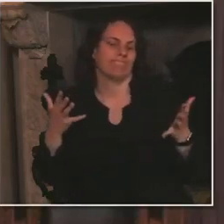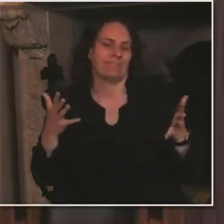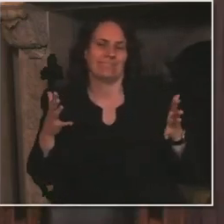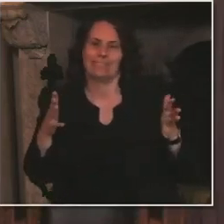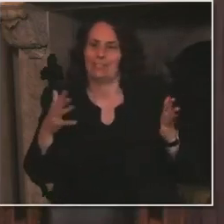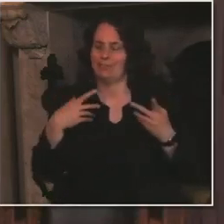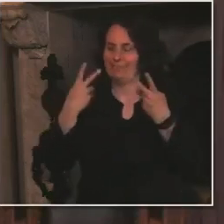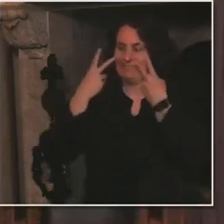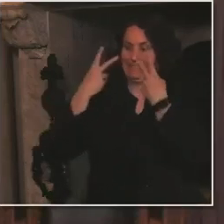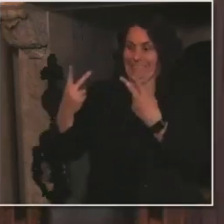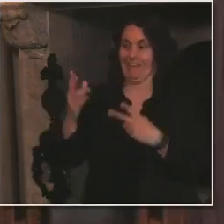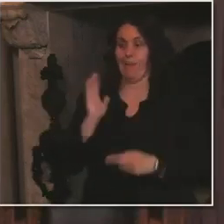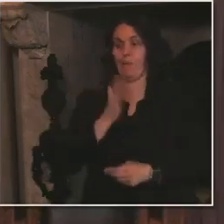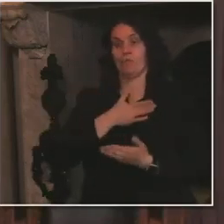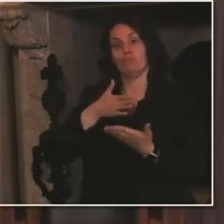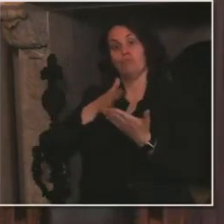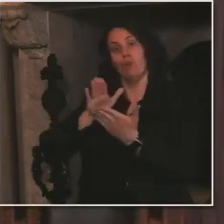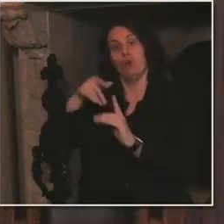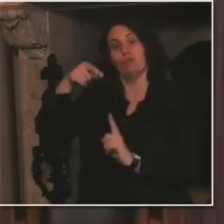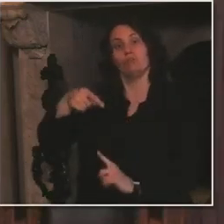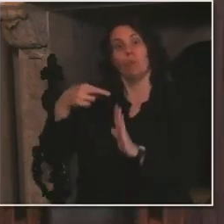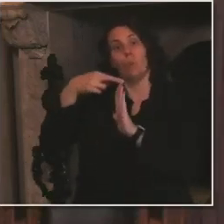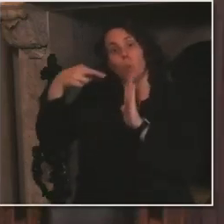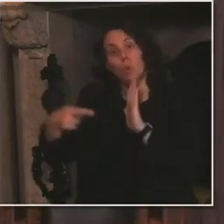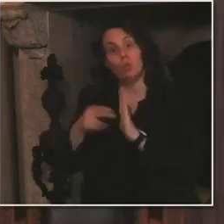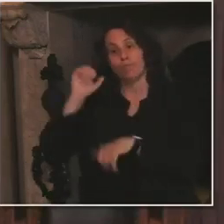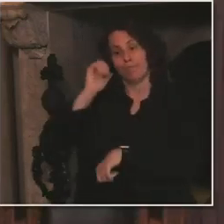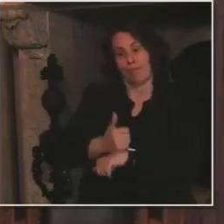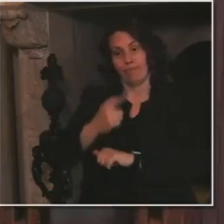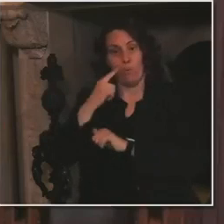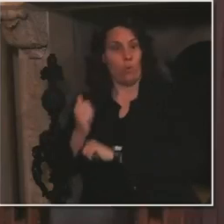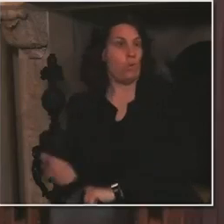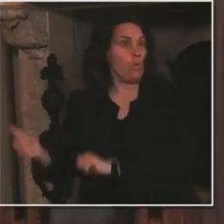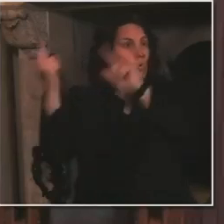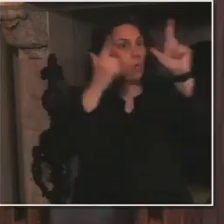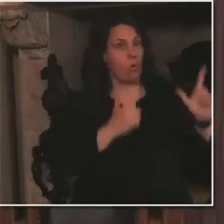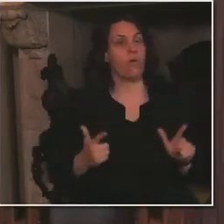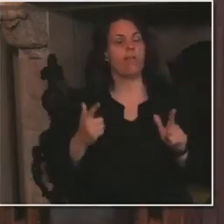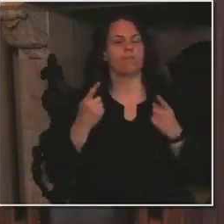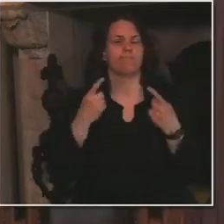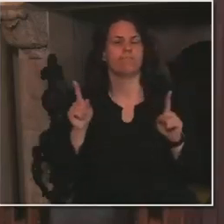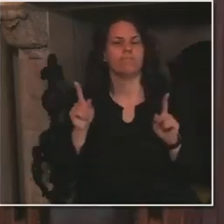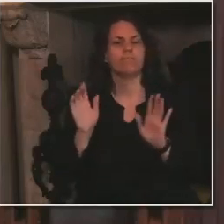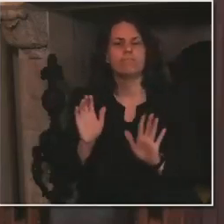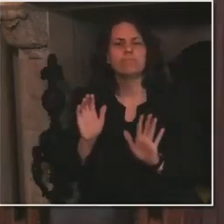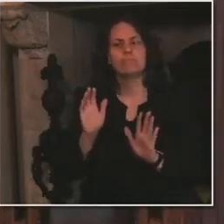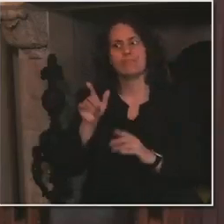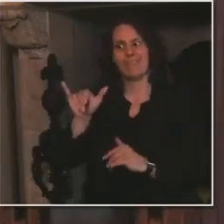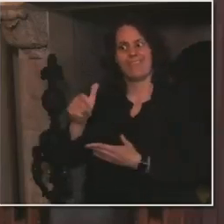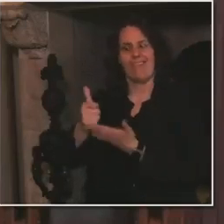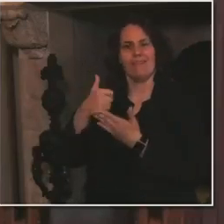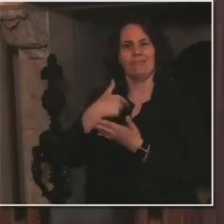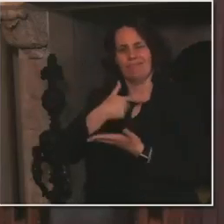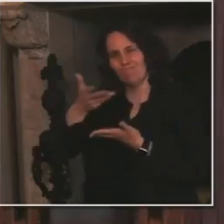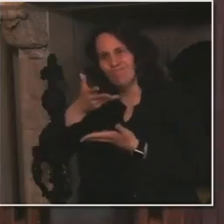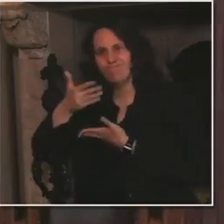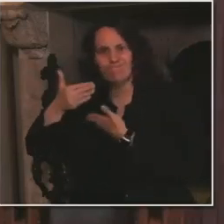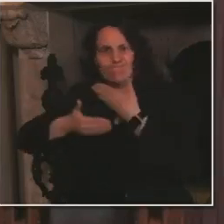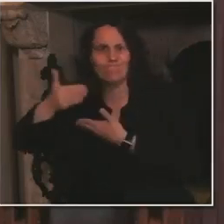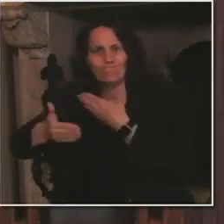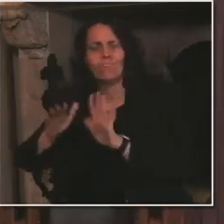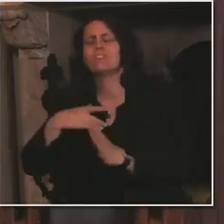we're concerned about it, that these things are important, but and I hear those concerns all the time. We will